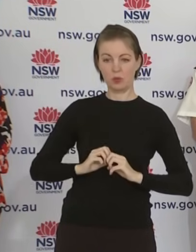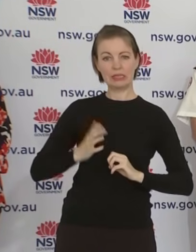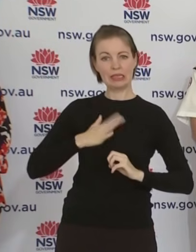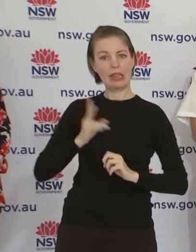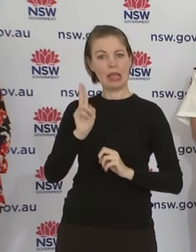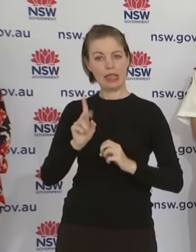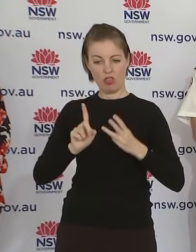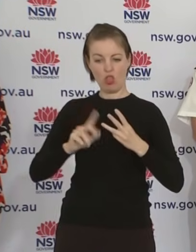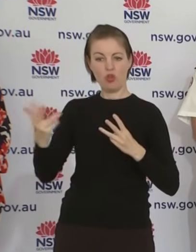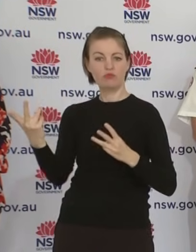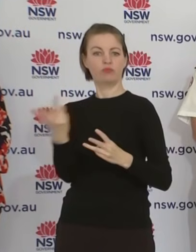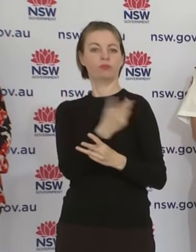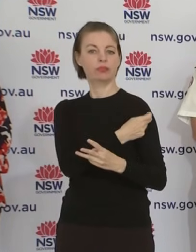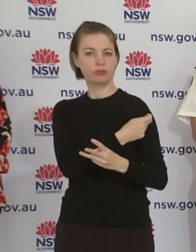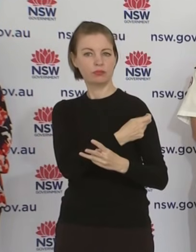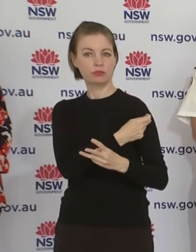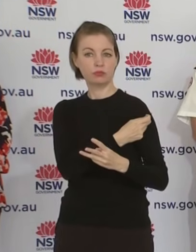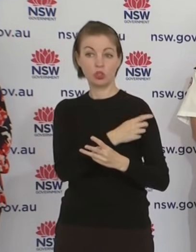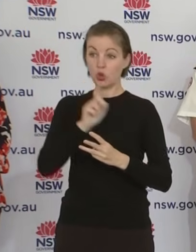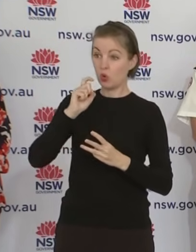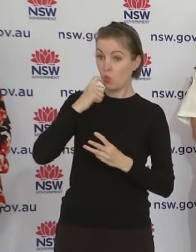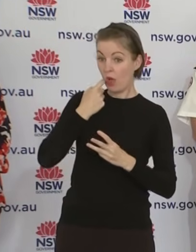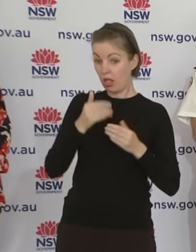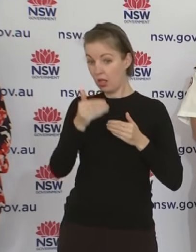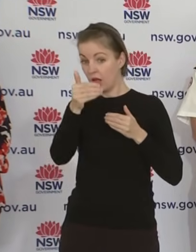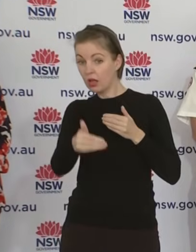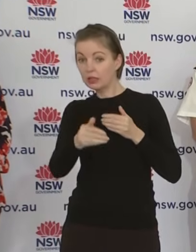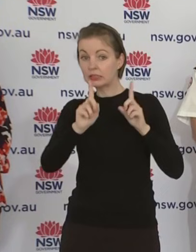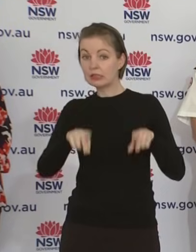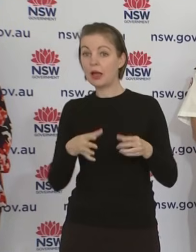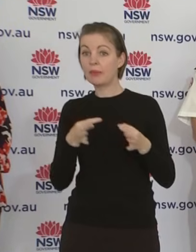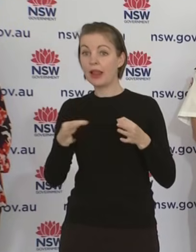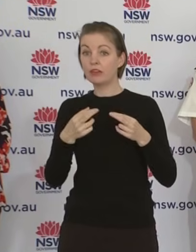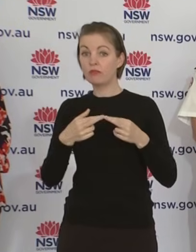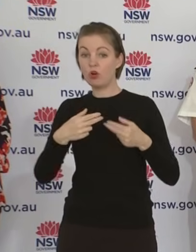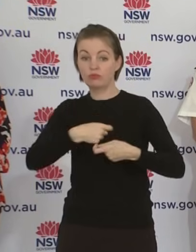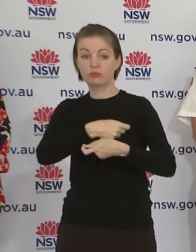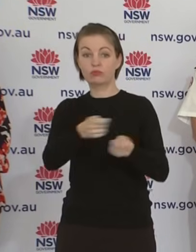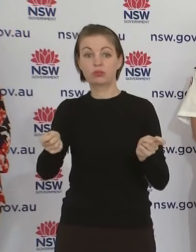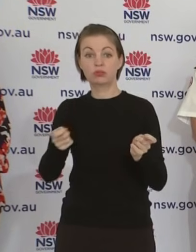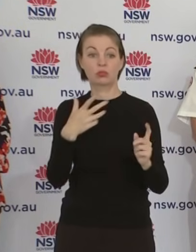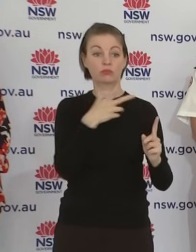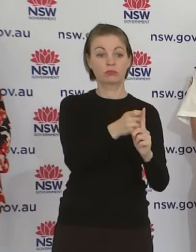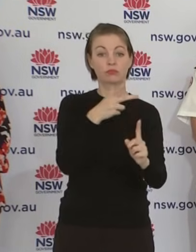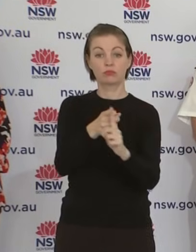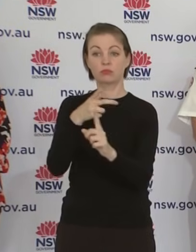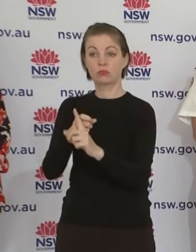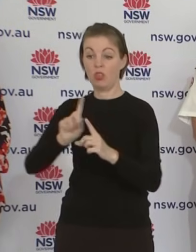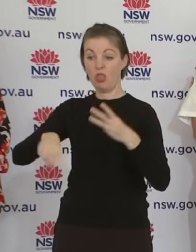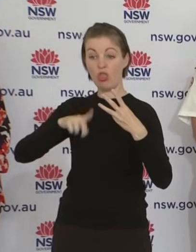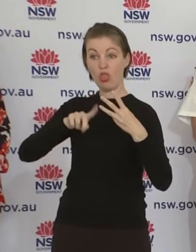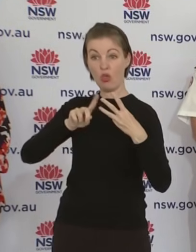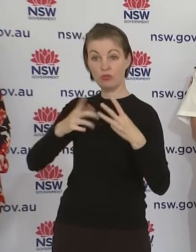booster shots now at that 6 month mark? Yeah, I certainly raised this issue at National Cabinet, and I was provided information that Australia, the federal government, has